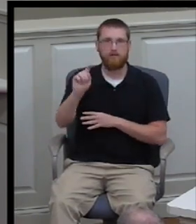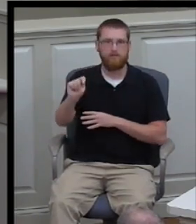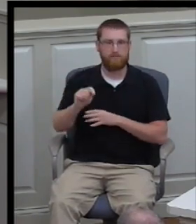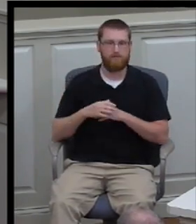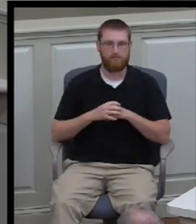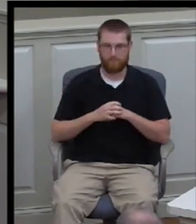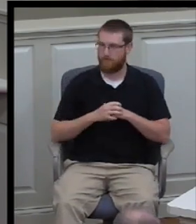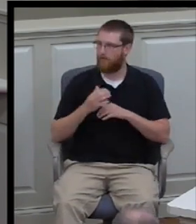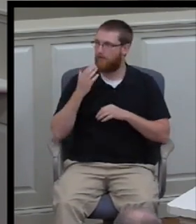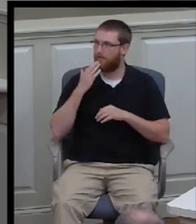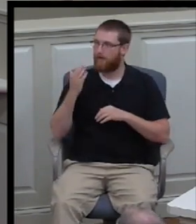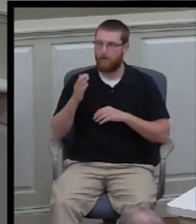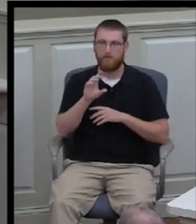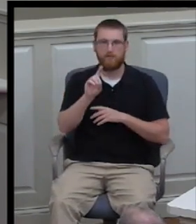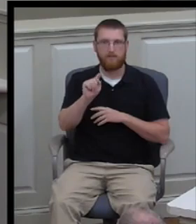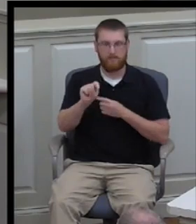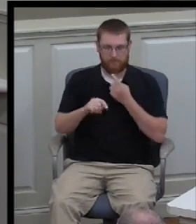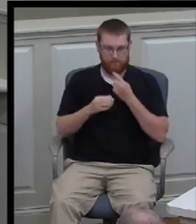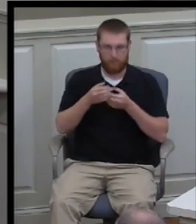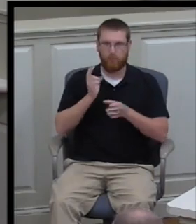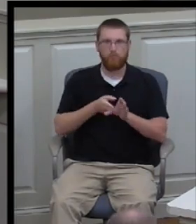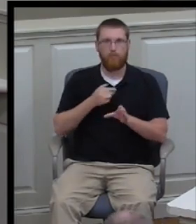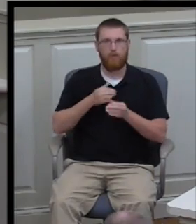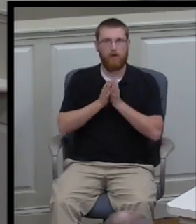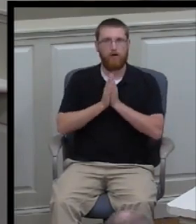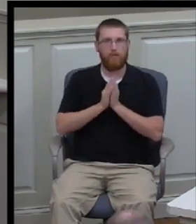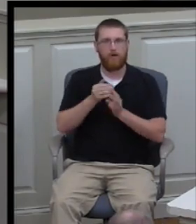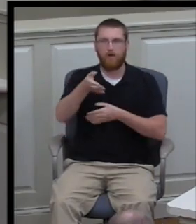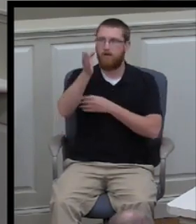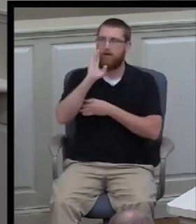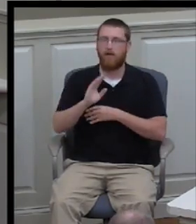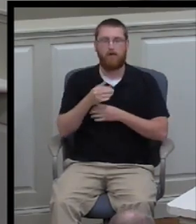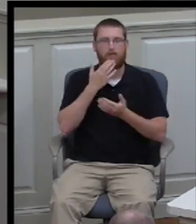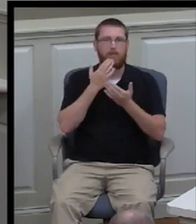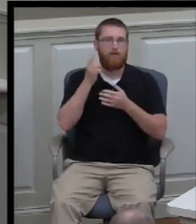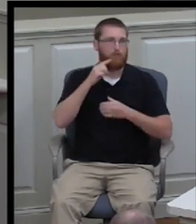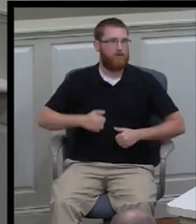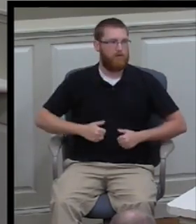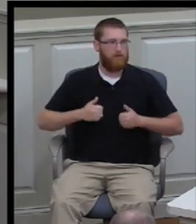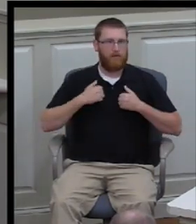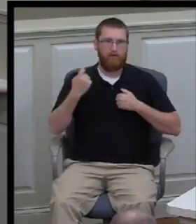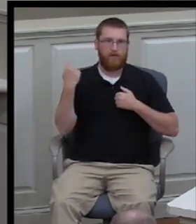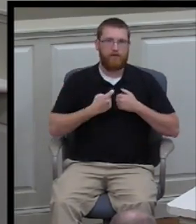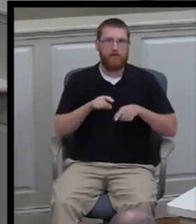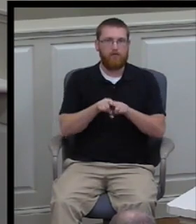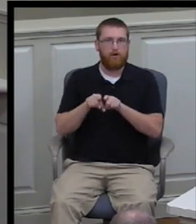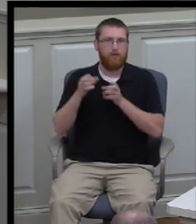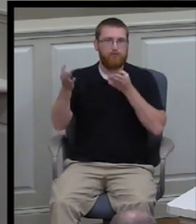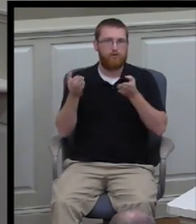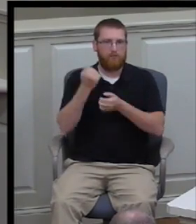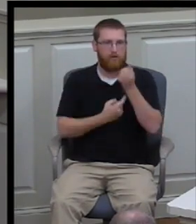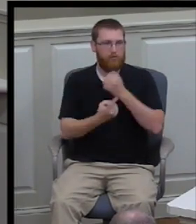Terry. Thank you. Please join me in prayer. God Almighty, we thank you for the gift of life and the opportunity to serve the people